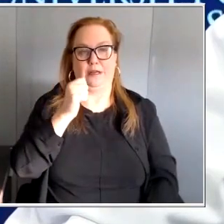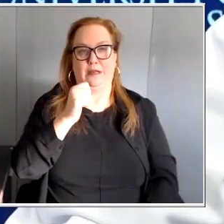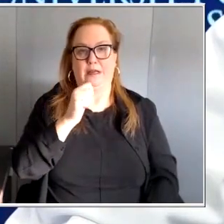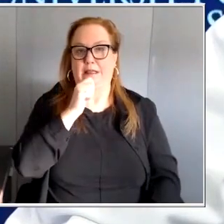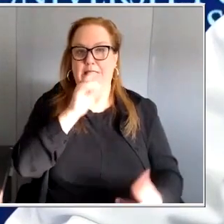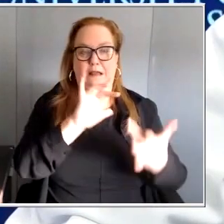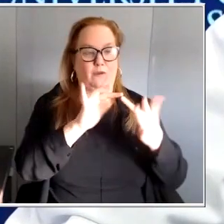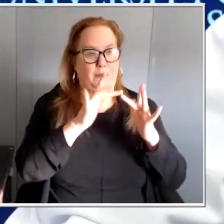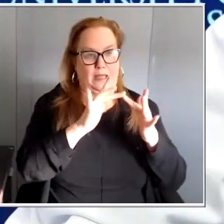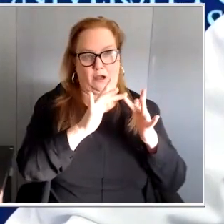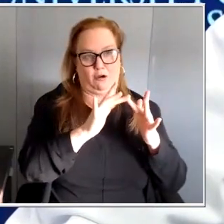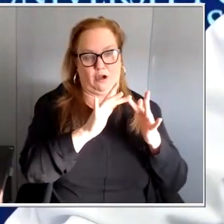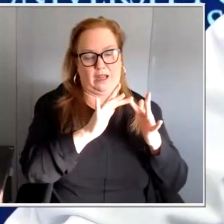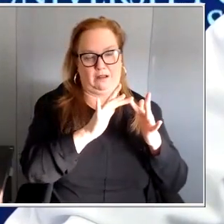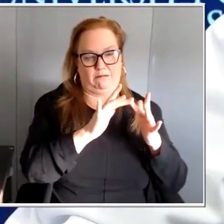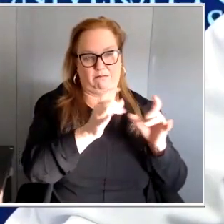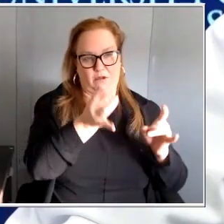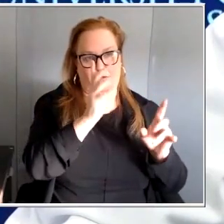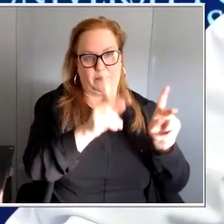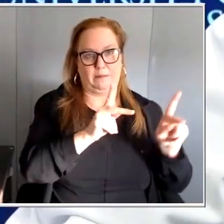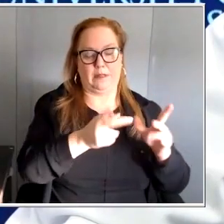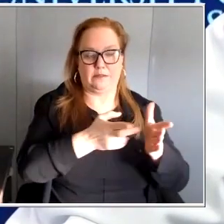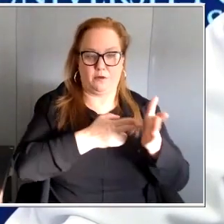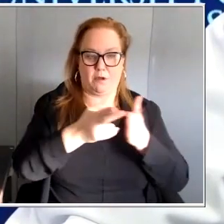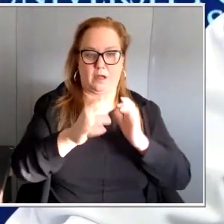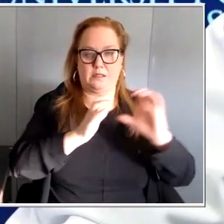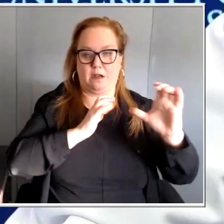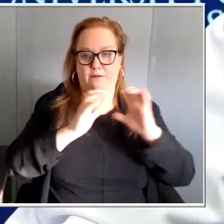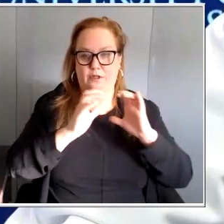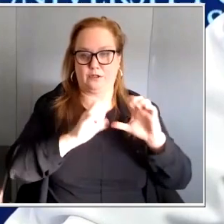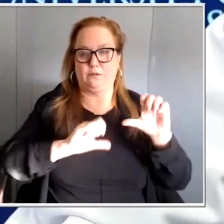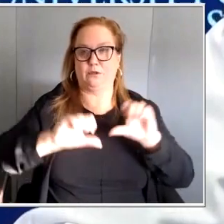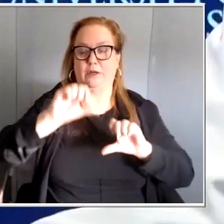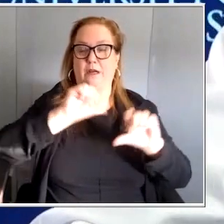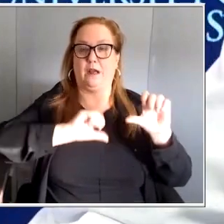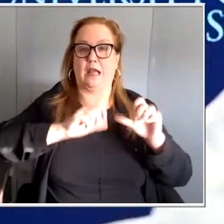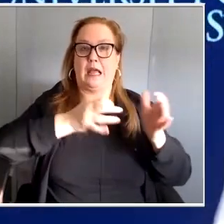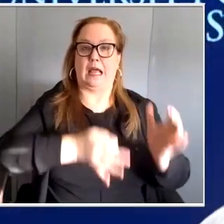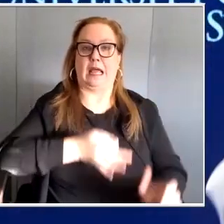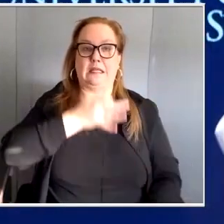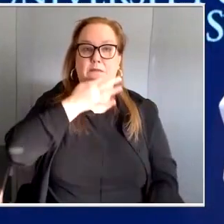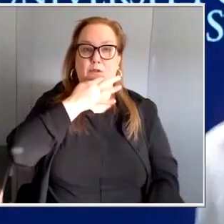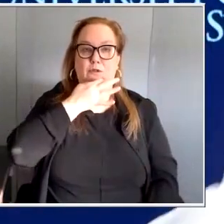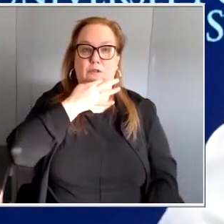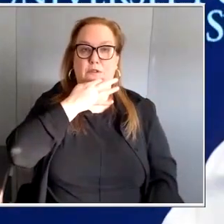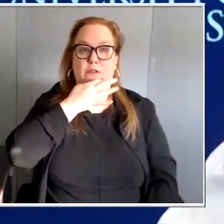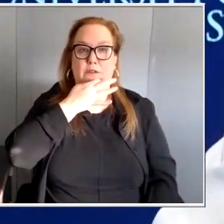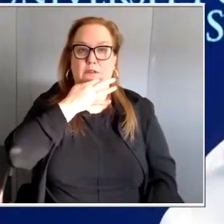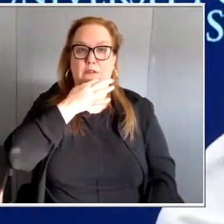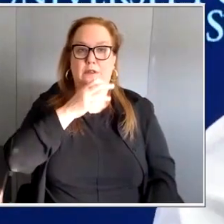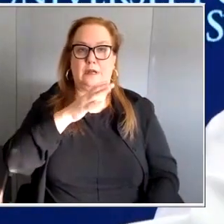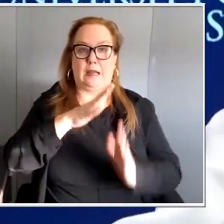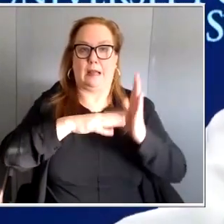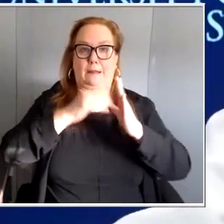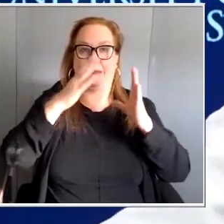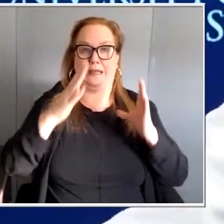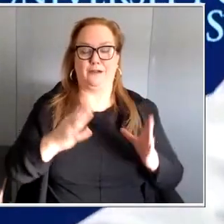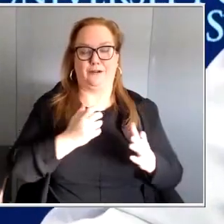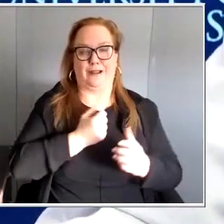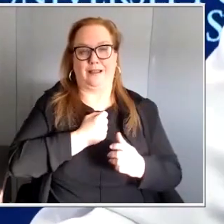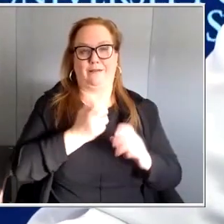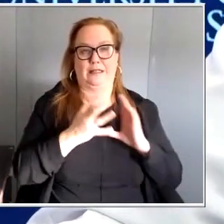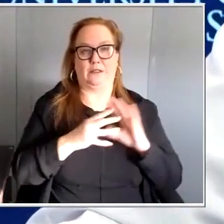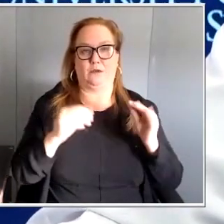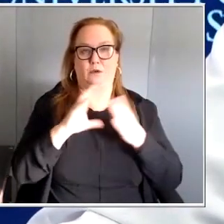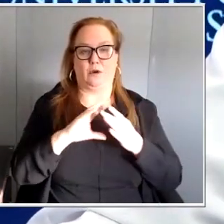trolls. It comes from good, honest conversations between those who are experts in a field, be they a painter, I love that story, or